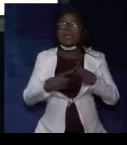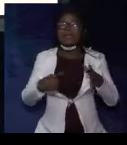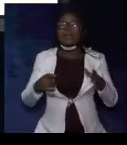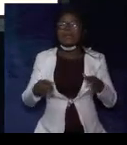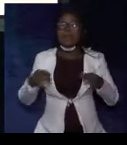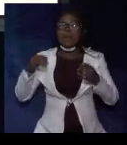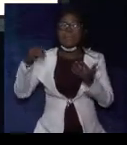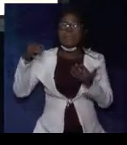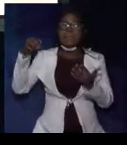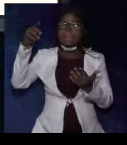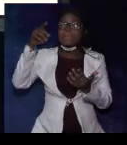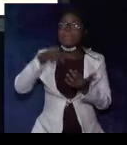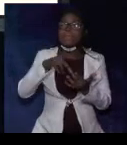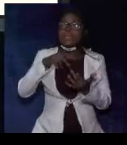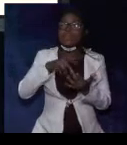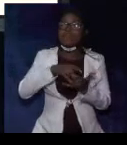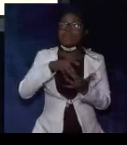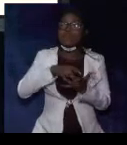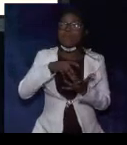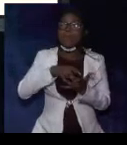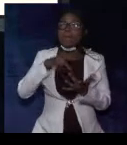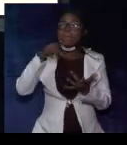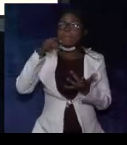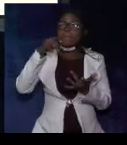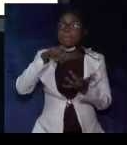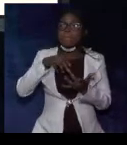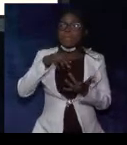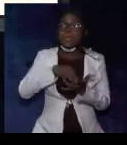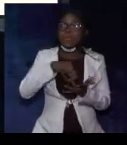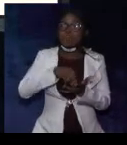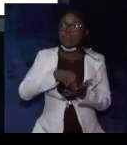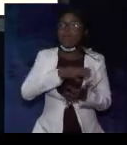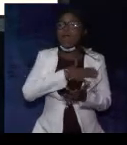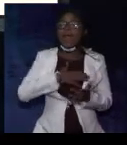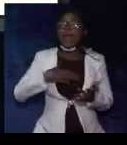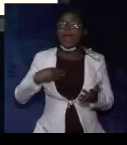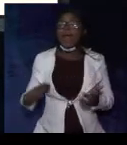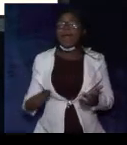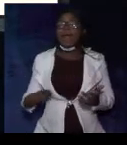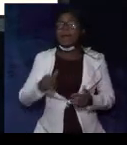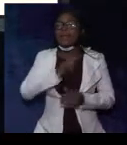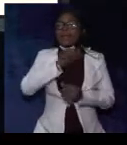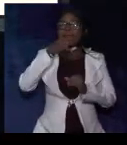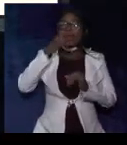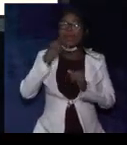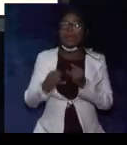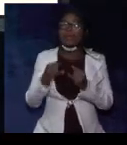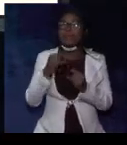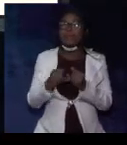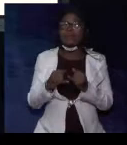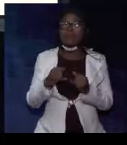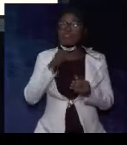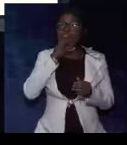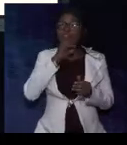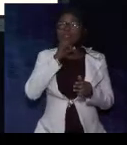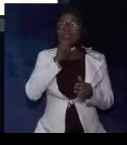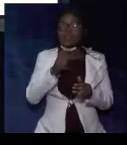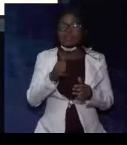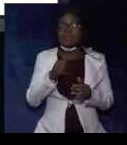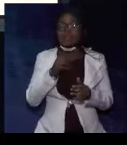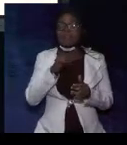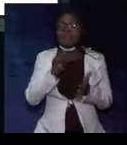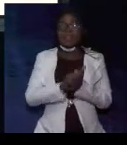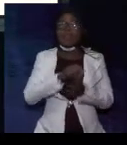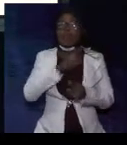good plot should have a very clear beginning, middle, and end. It's not that when you